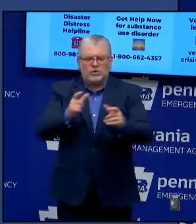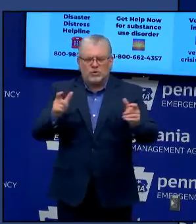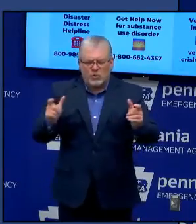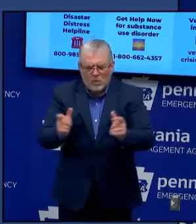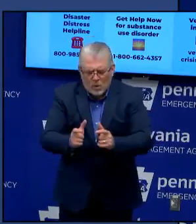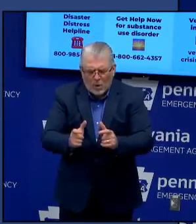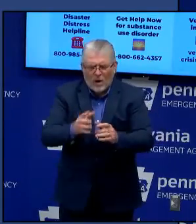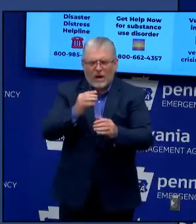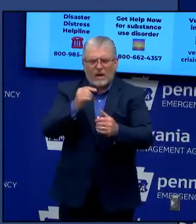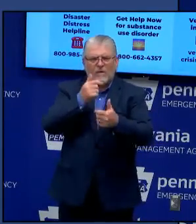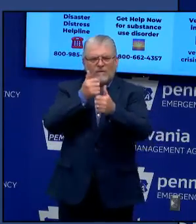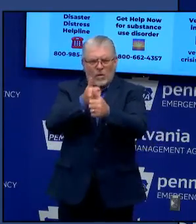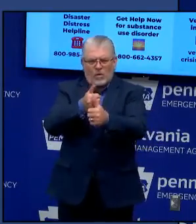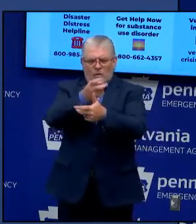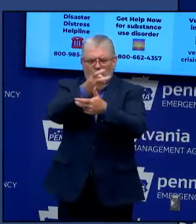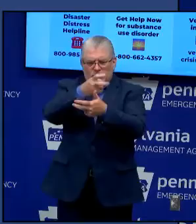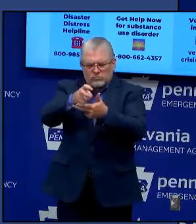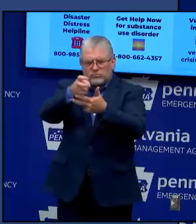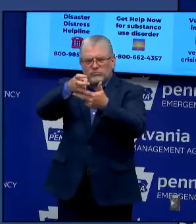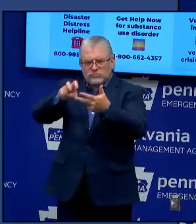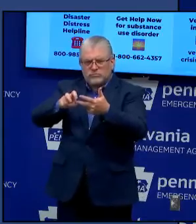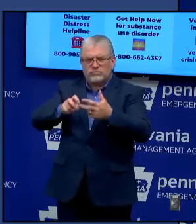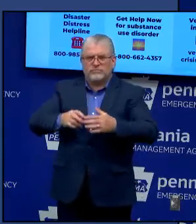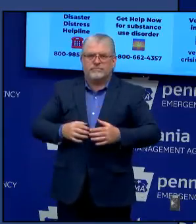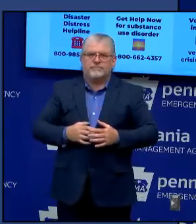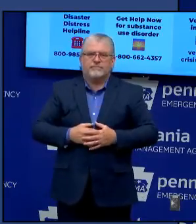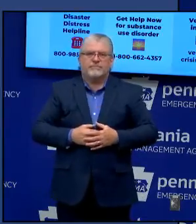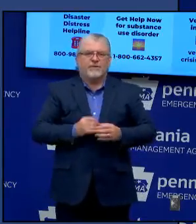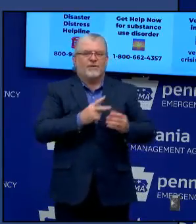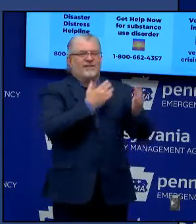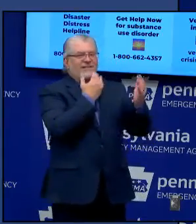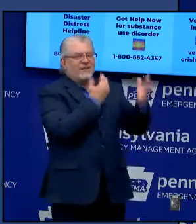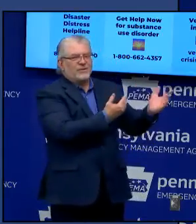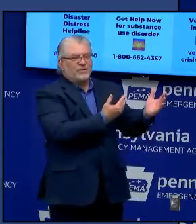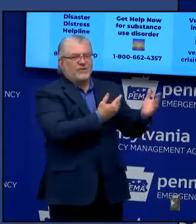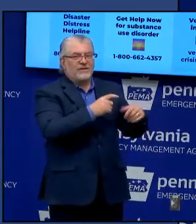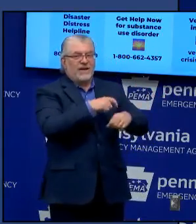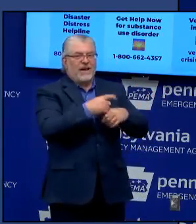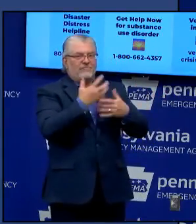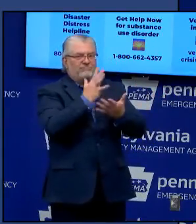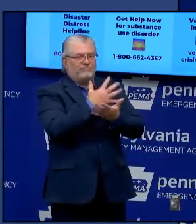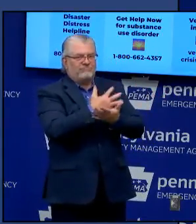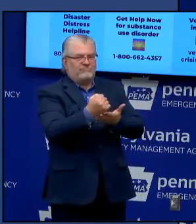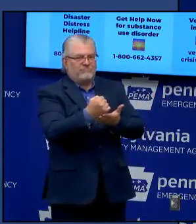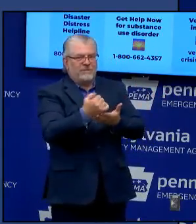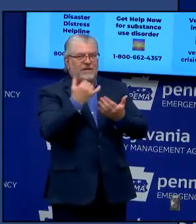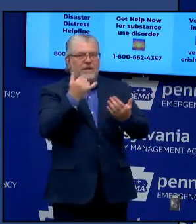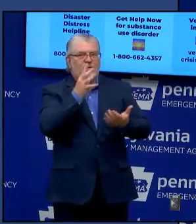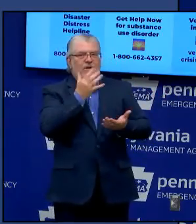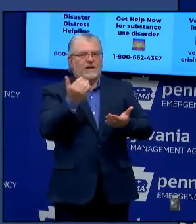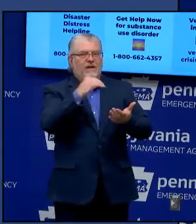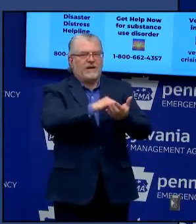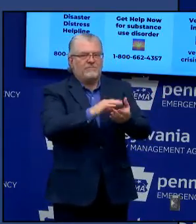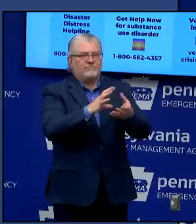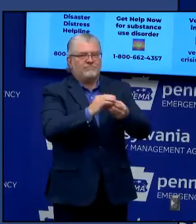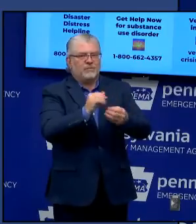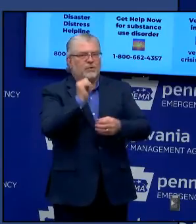Thank you, Secretary, and thank you, everyone, for your questions. That's all the time we have for today. Our next briefing will be tomorrow.